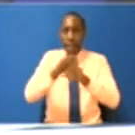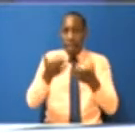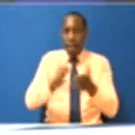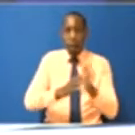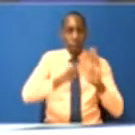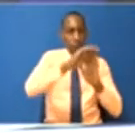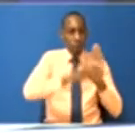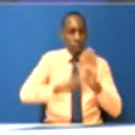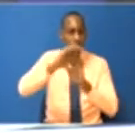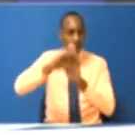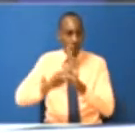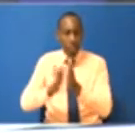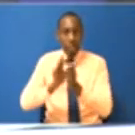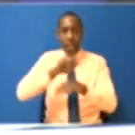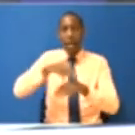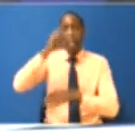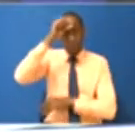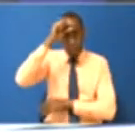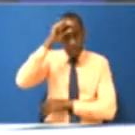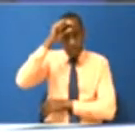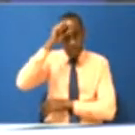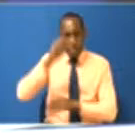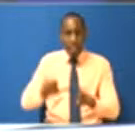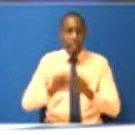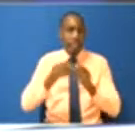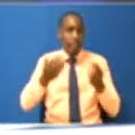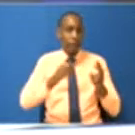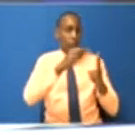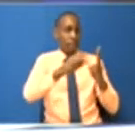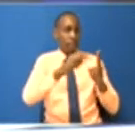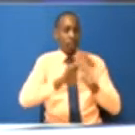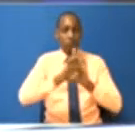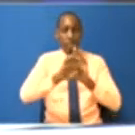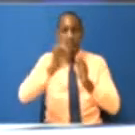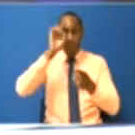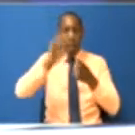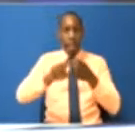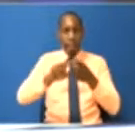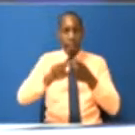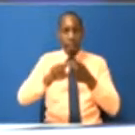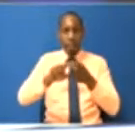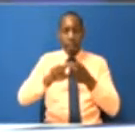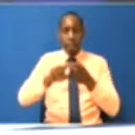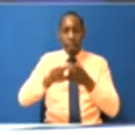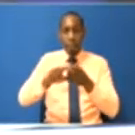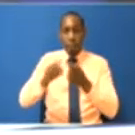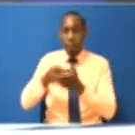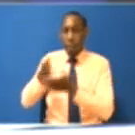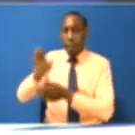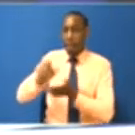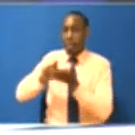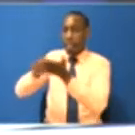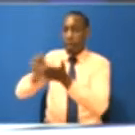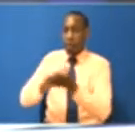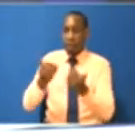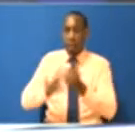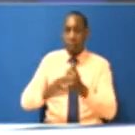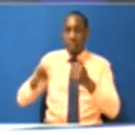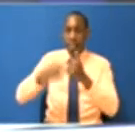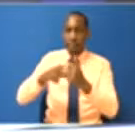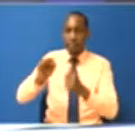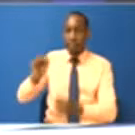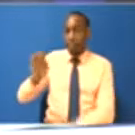their programs to the national government how they for example intend to retire the debts we are now 75